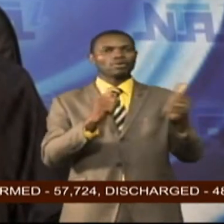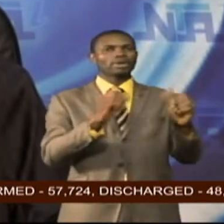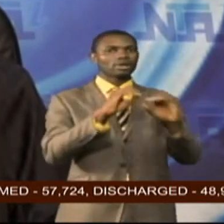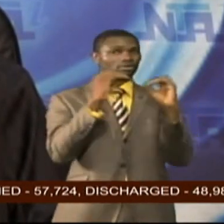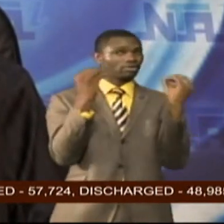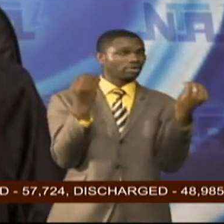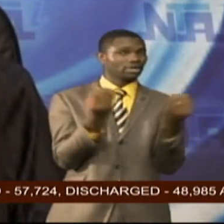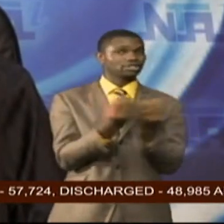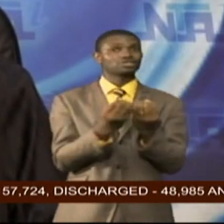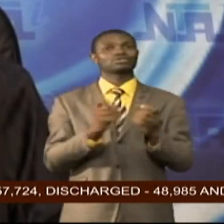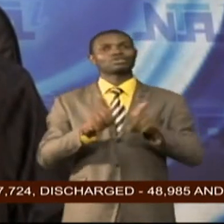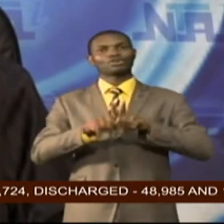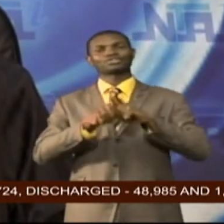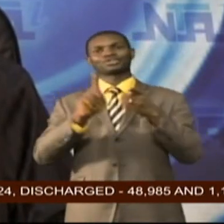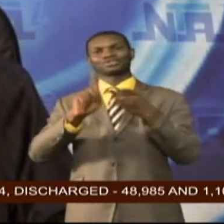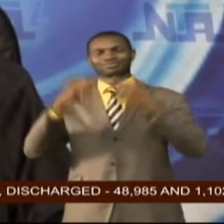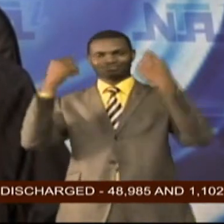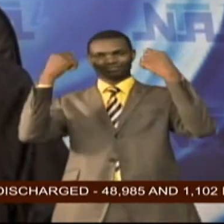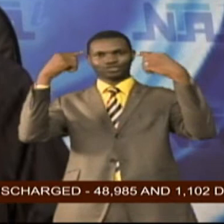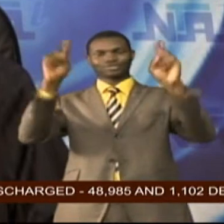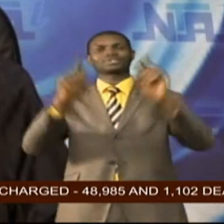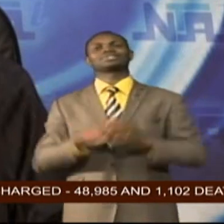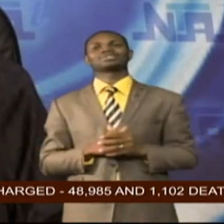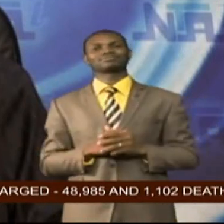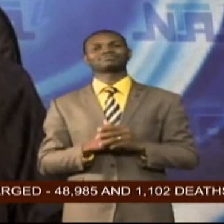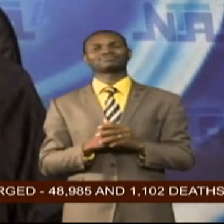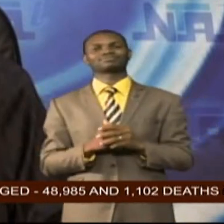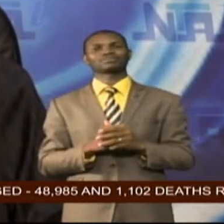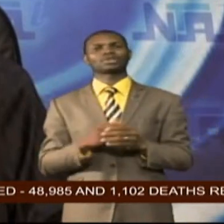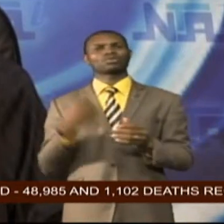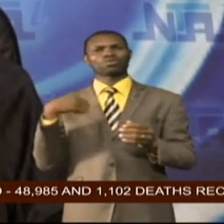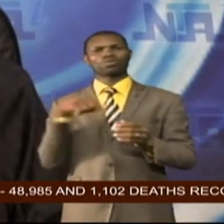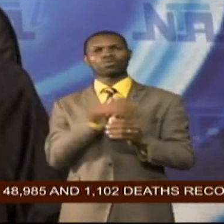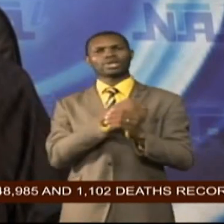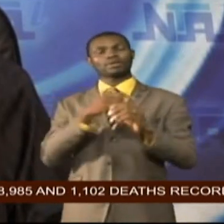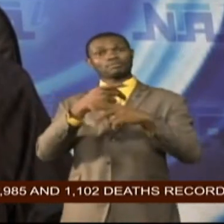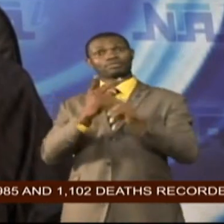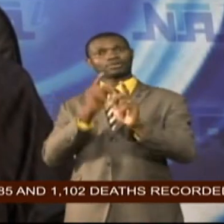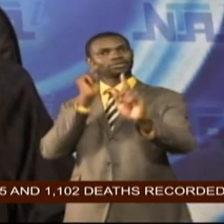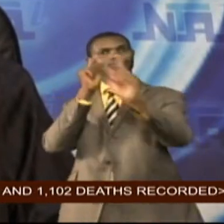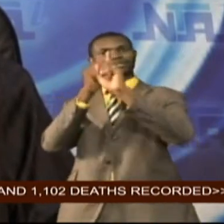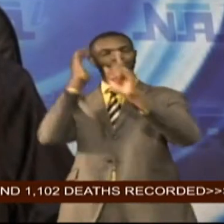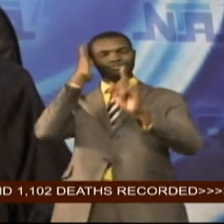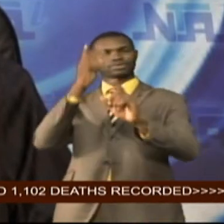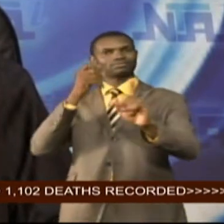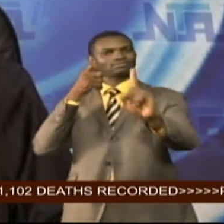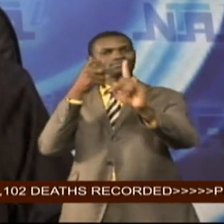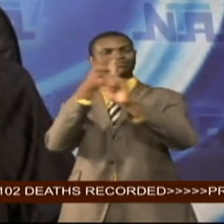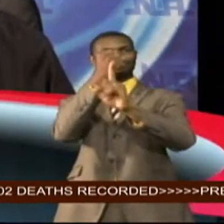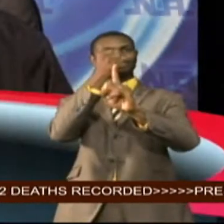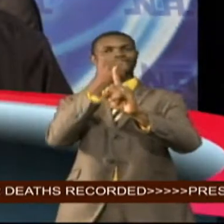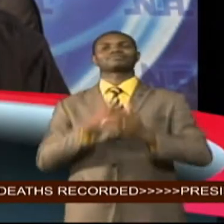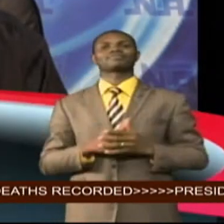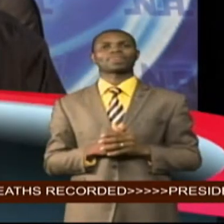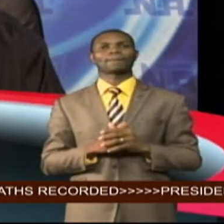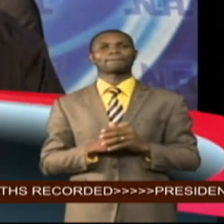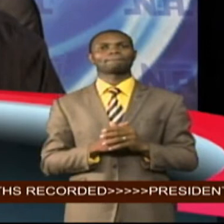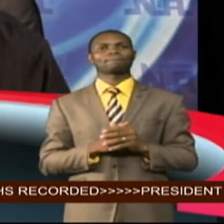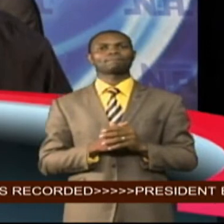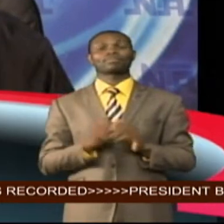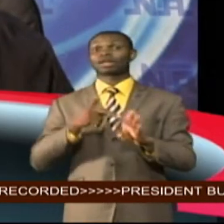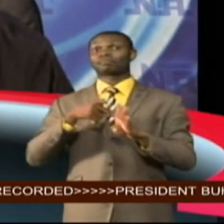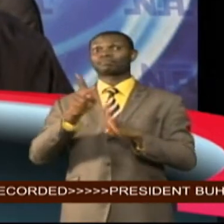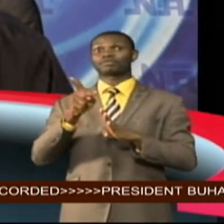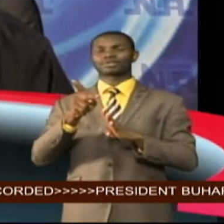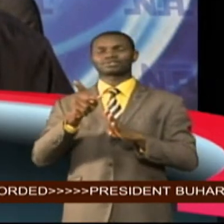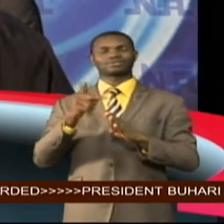that we achieve this objective within the shortest period. Okay. All right, Professor Abdusalam, thank you